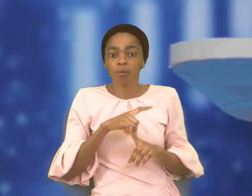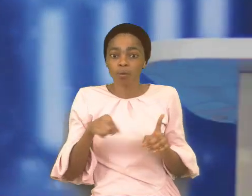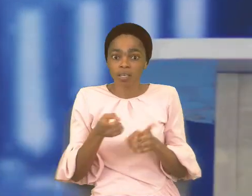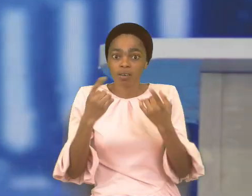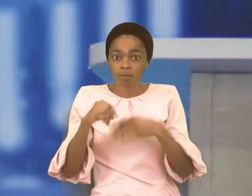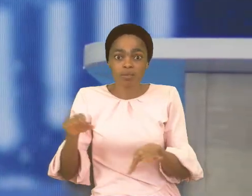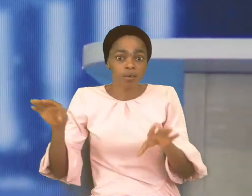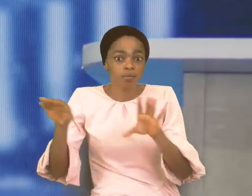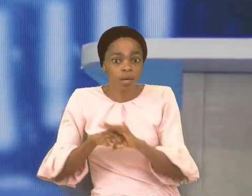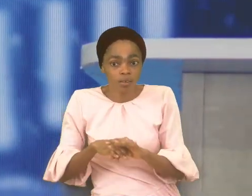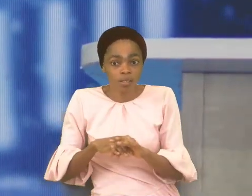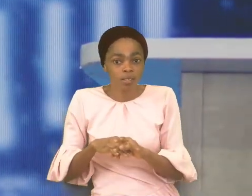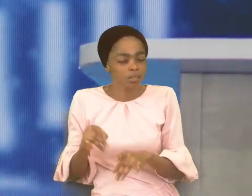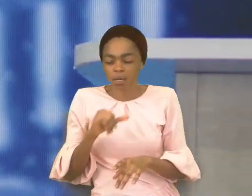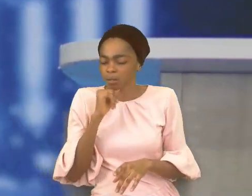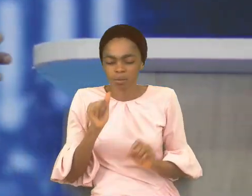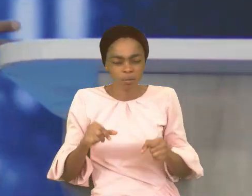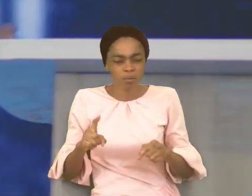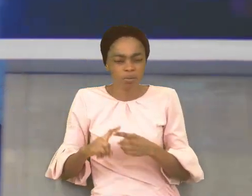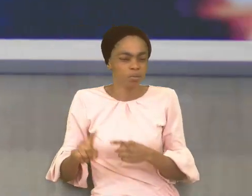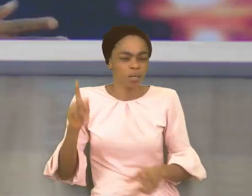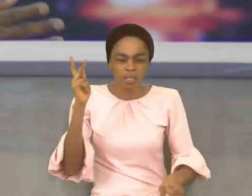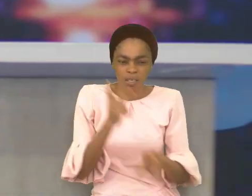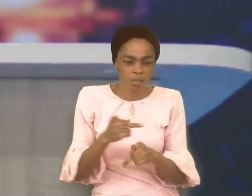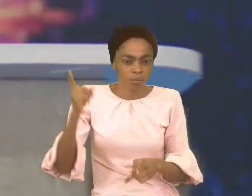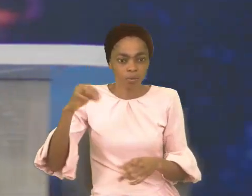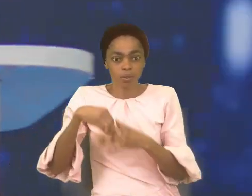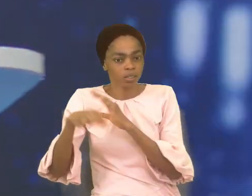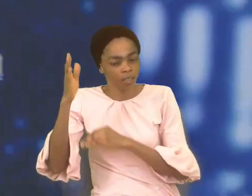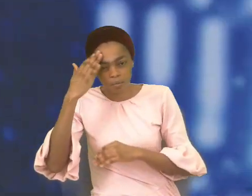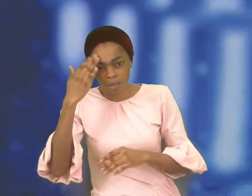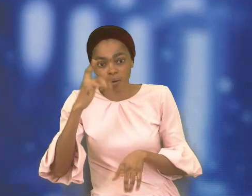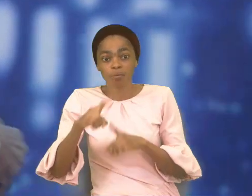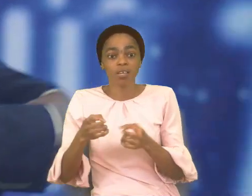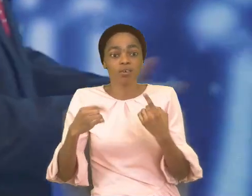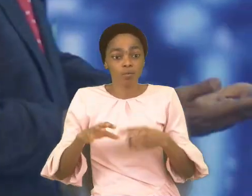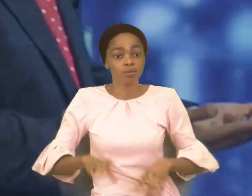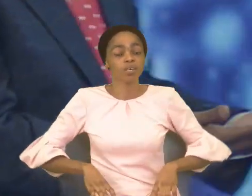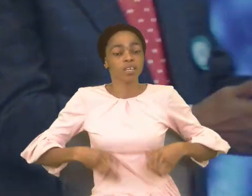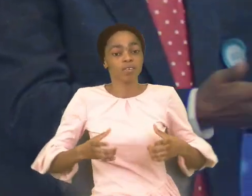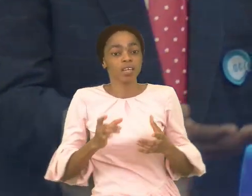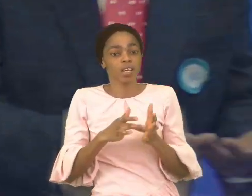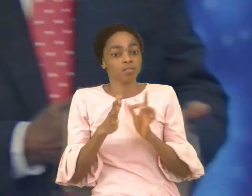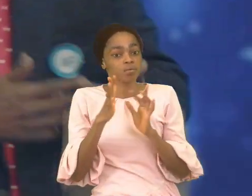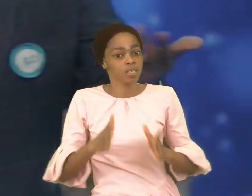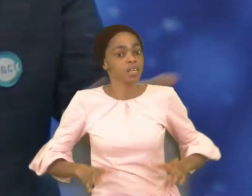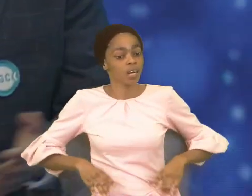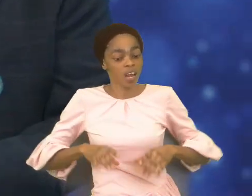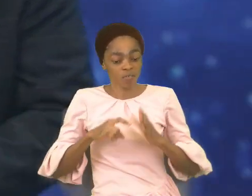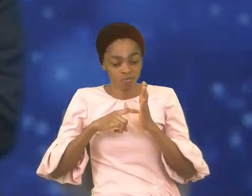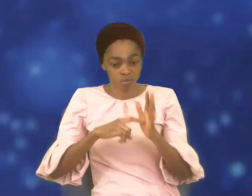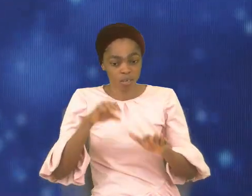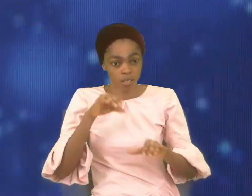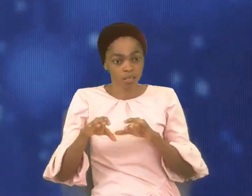to practical Christian living, all the salvation, they leave that behind. And all their professional testimony, they leave